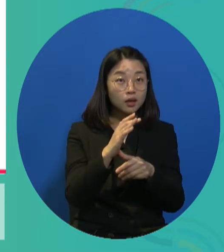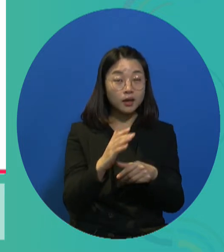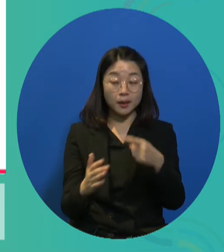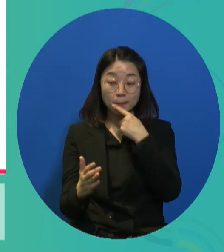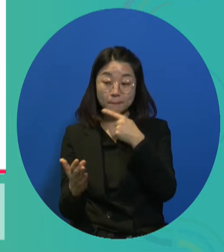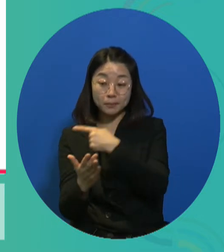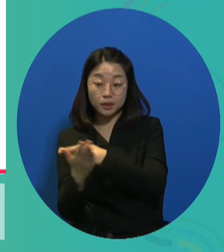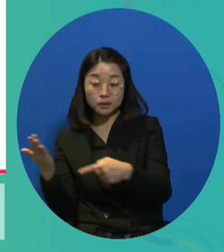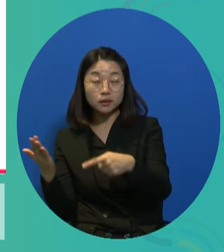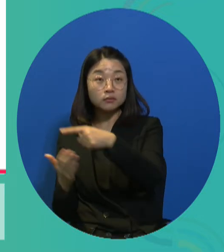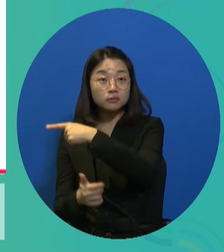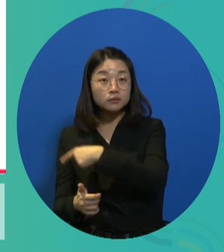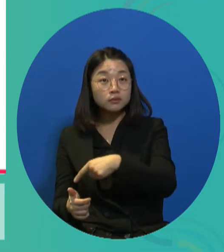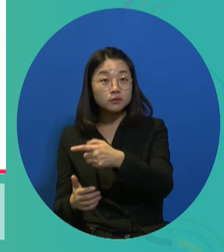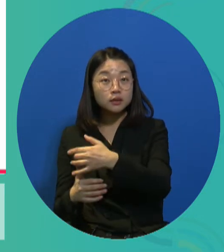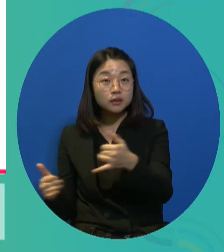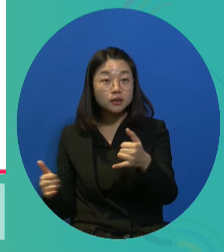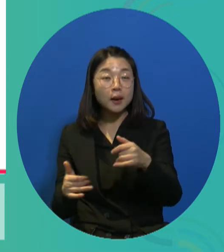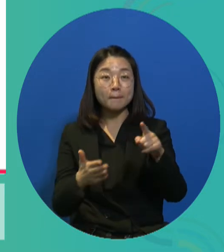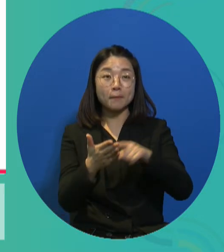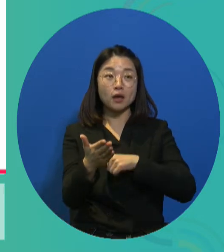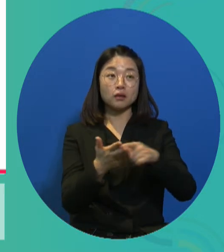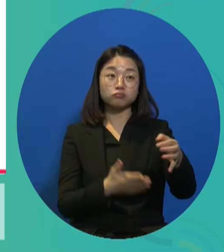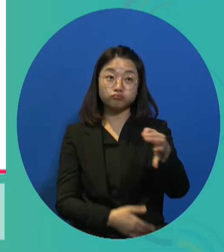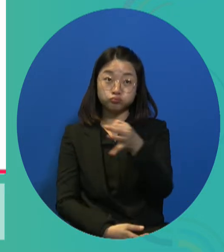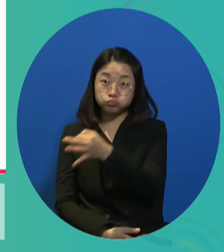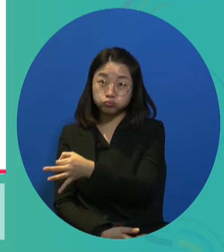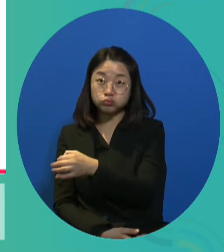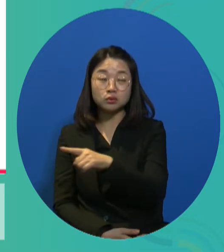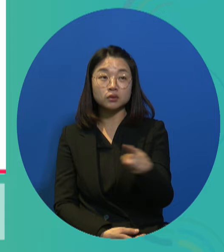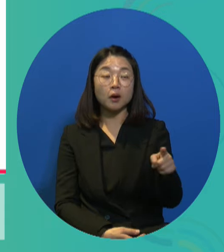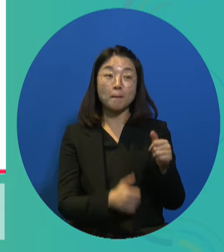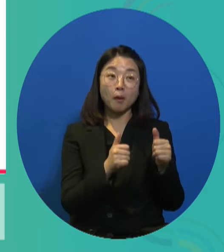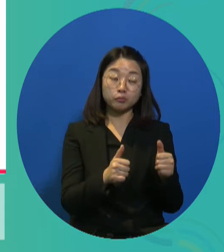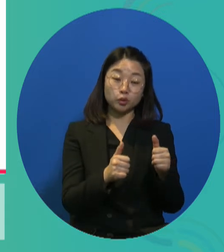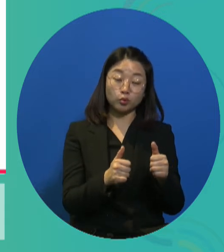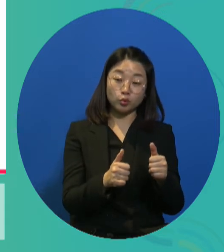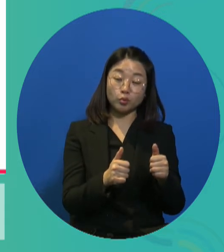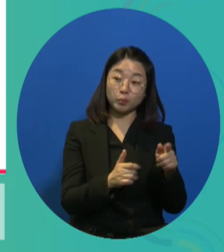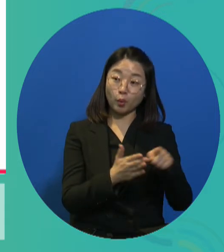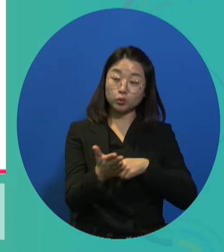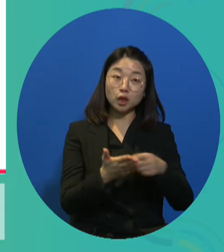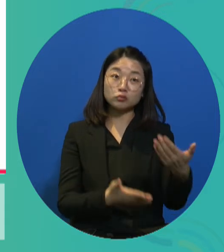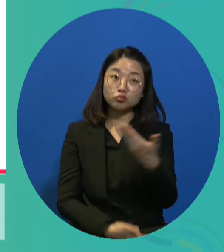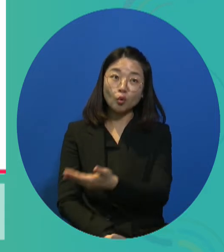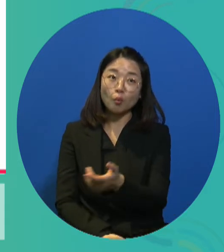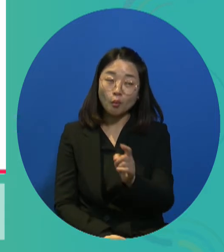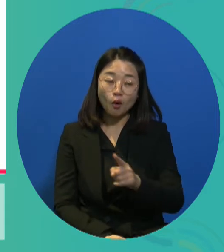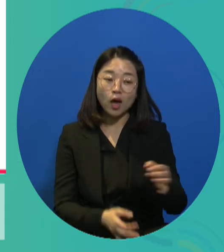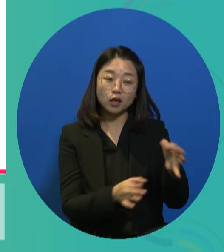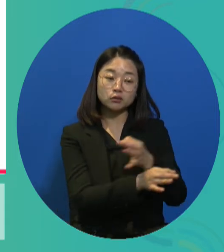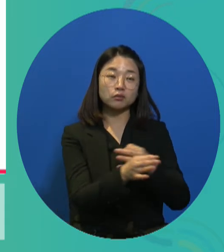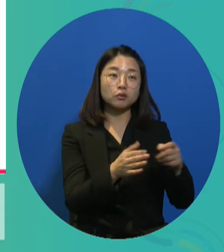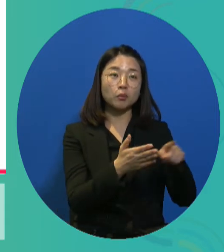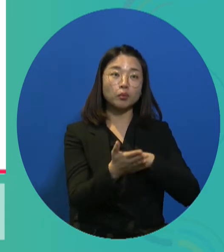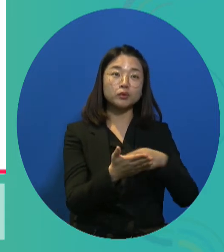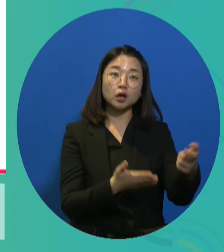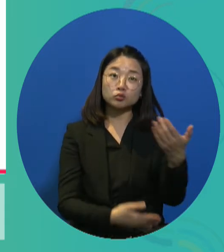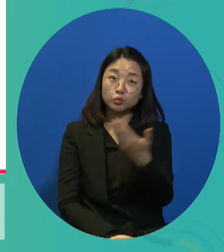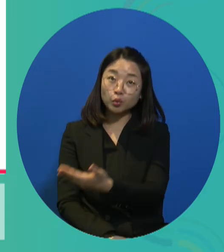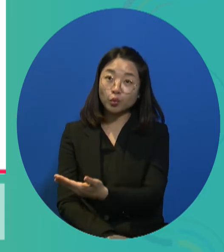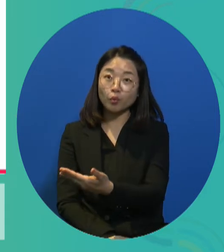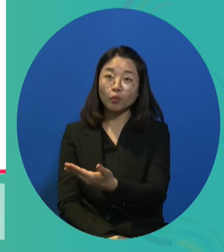And comments and recommendations may include financial compensations or legislative or